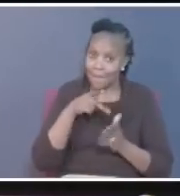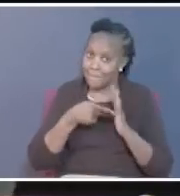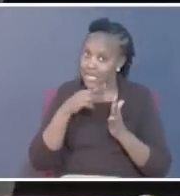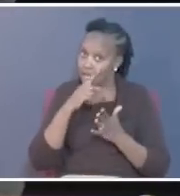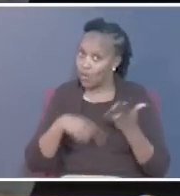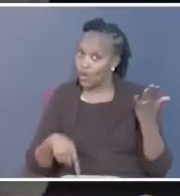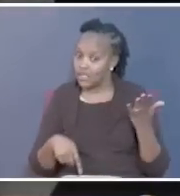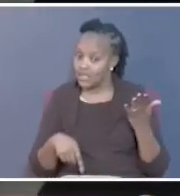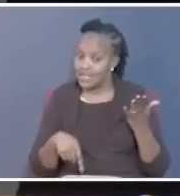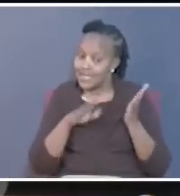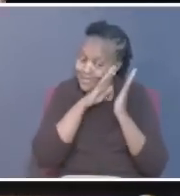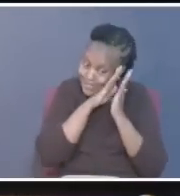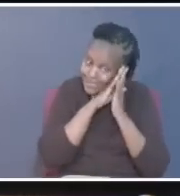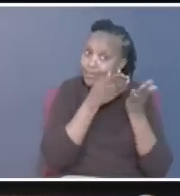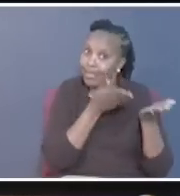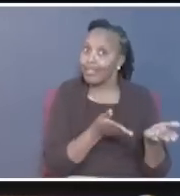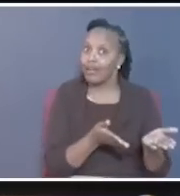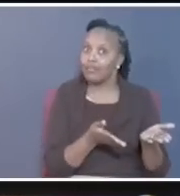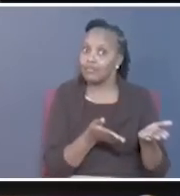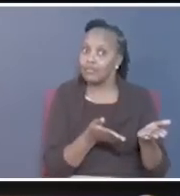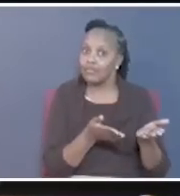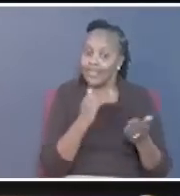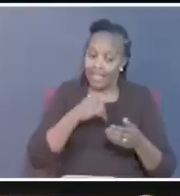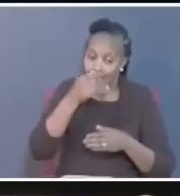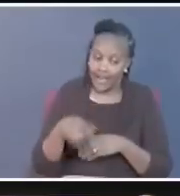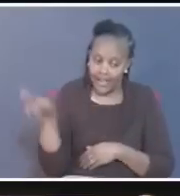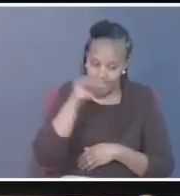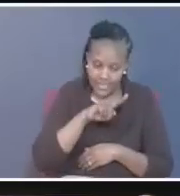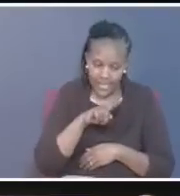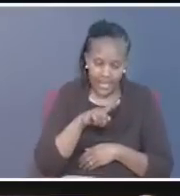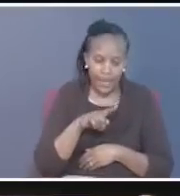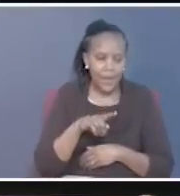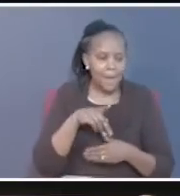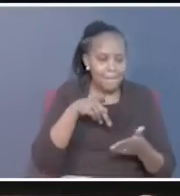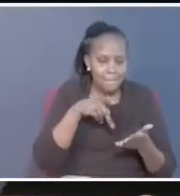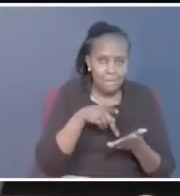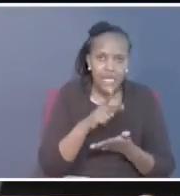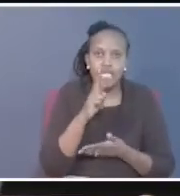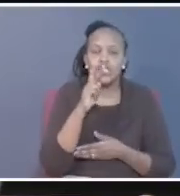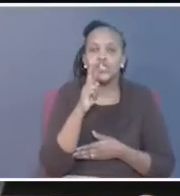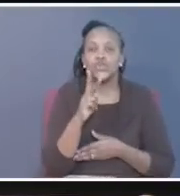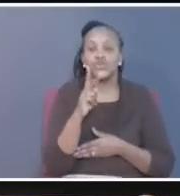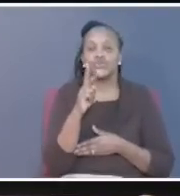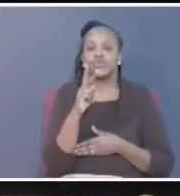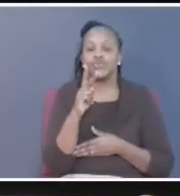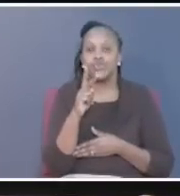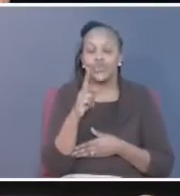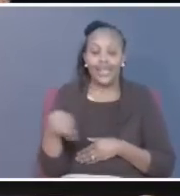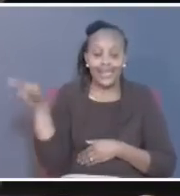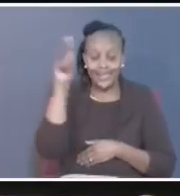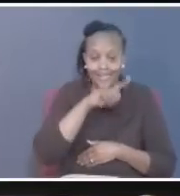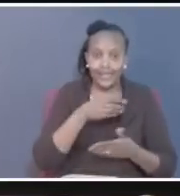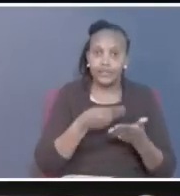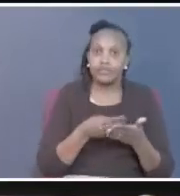this man. The next day he took out 2 denarii, that is 2 days' wages, and gave them to